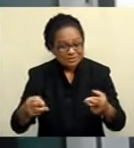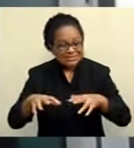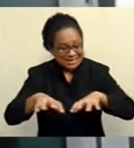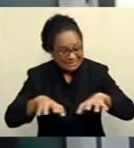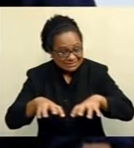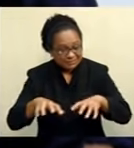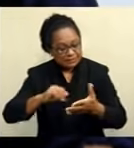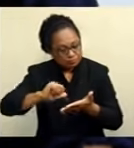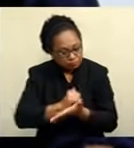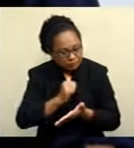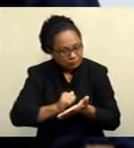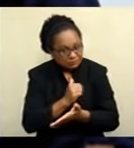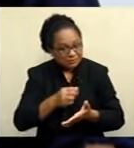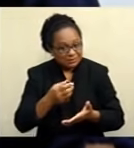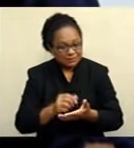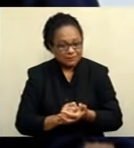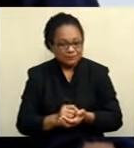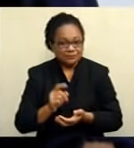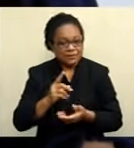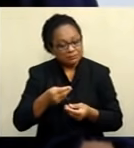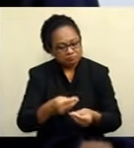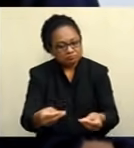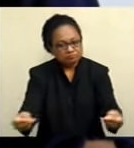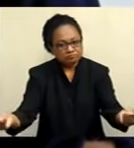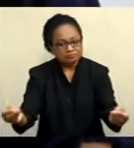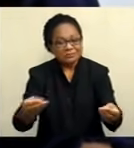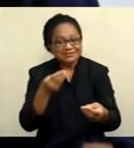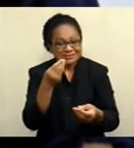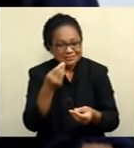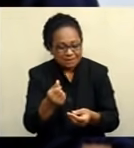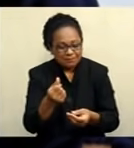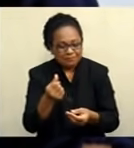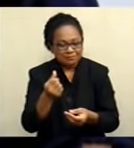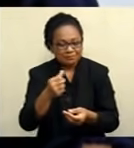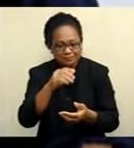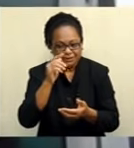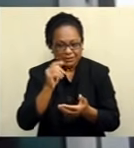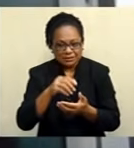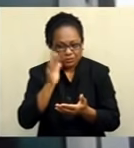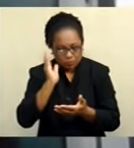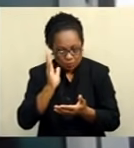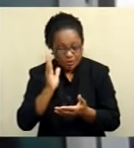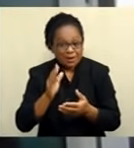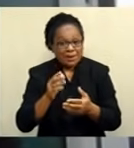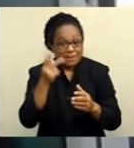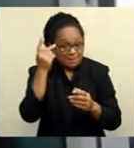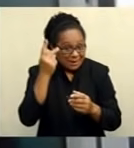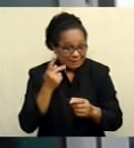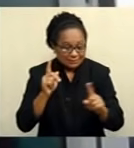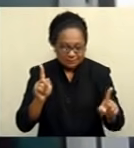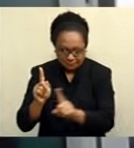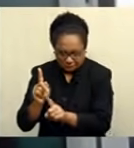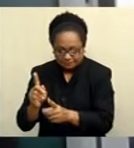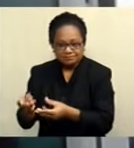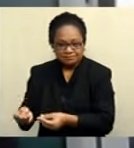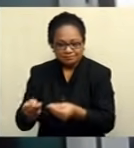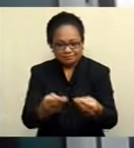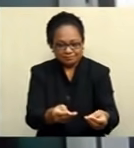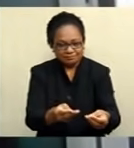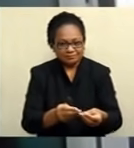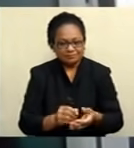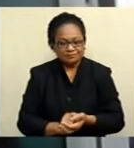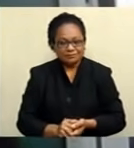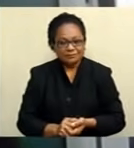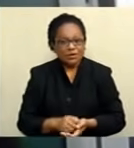printed them, and they got it delivered to some schools. And their parents have been picking up printed materials, particularly